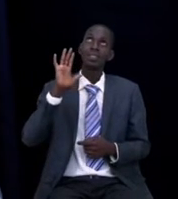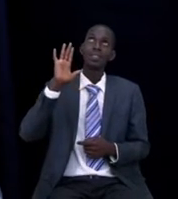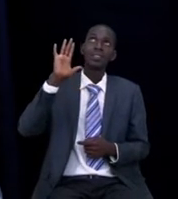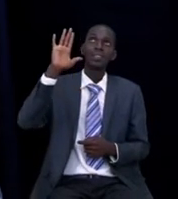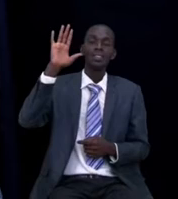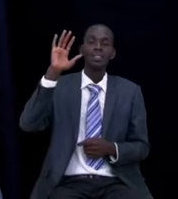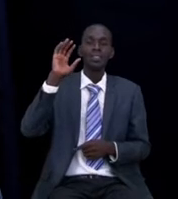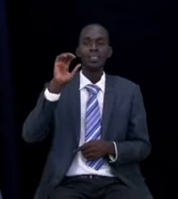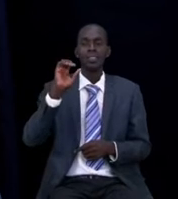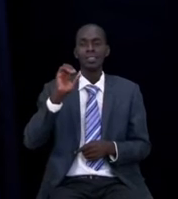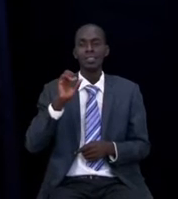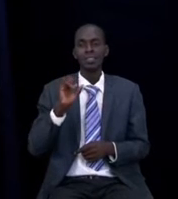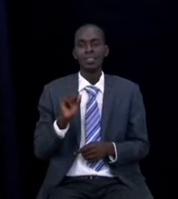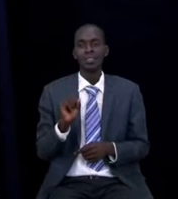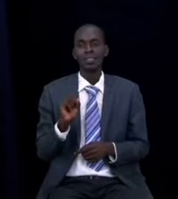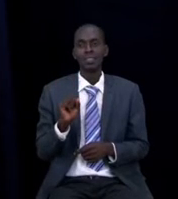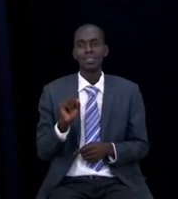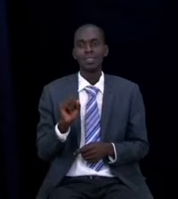nakane.